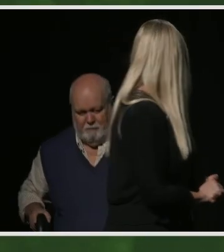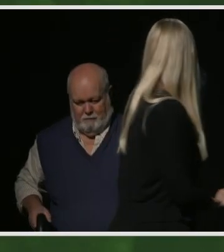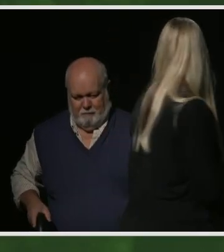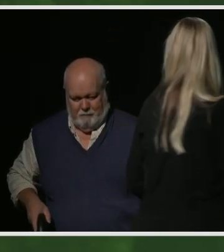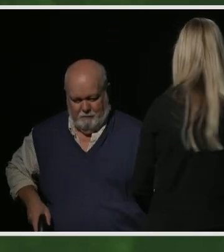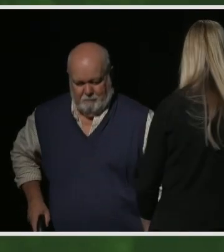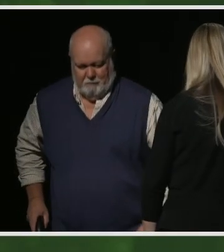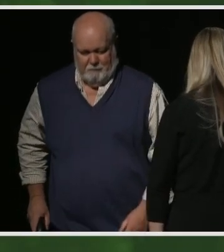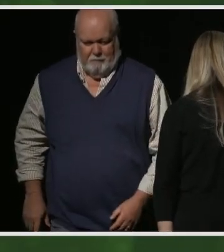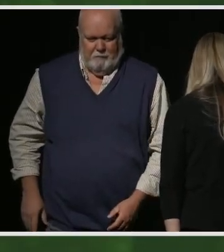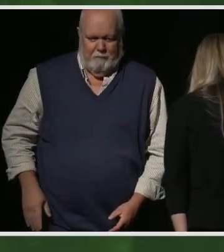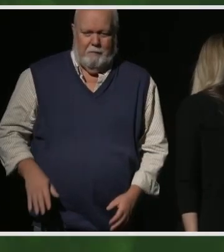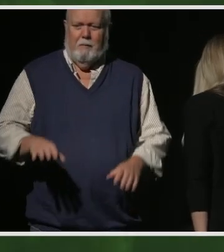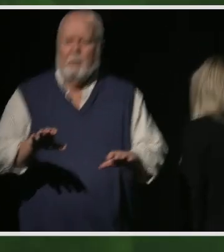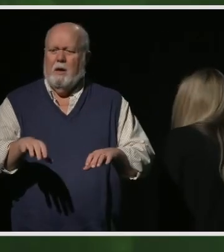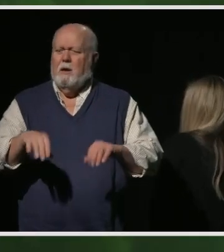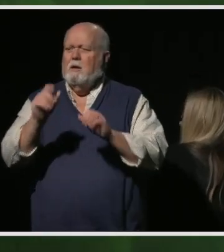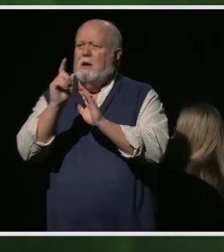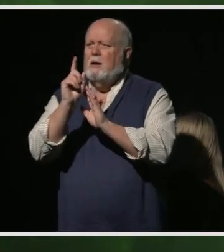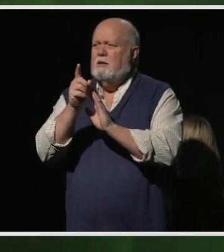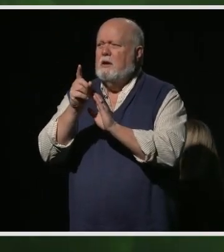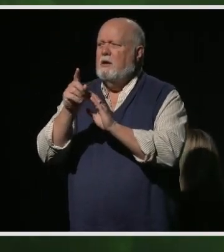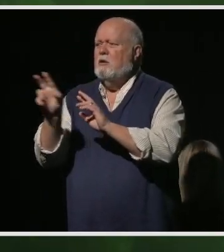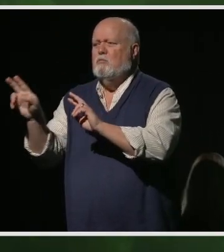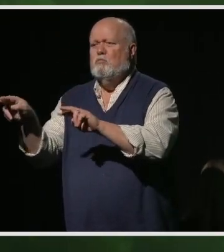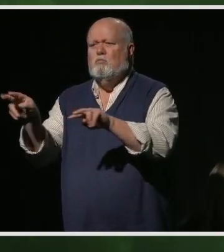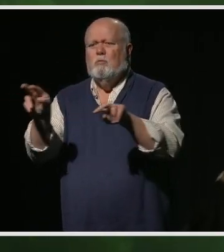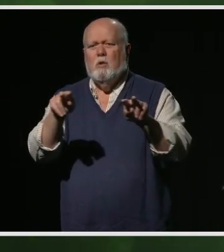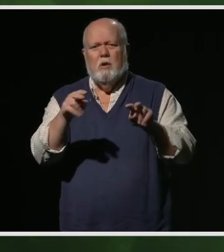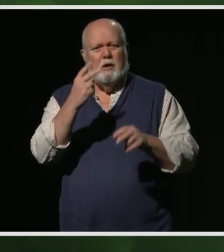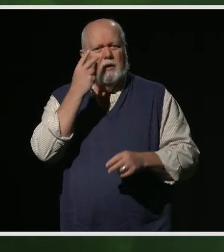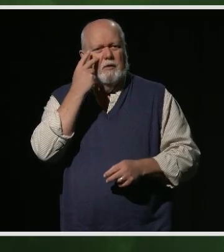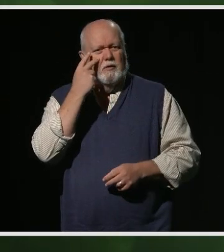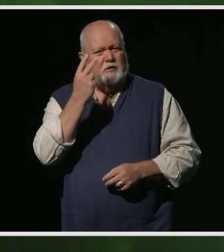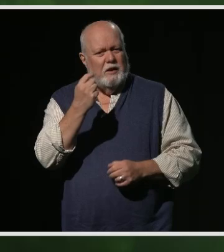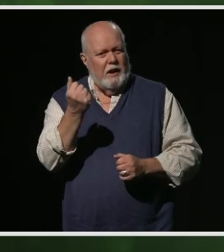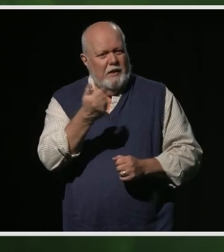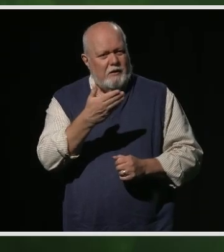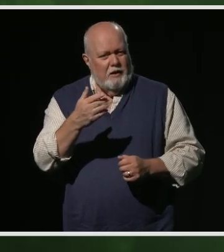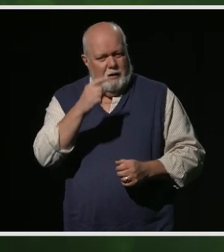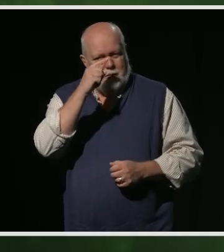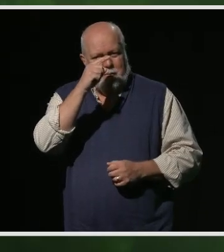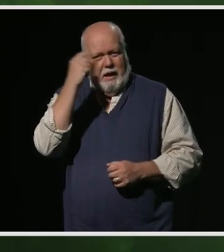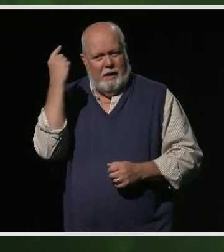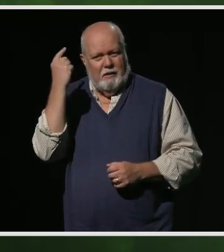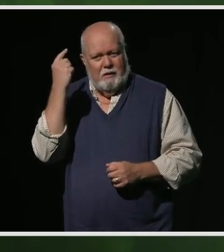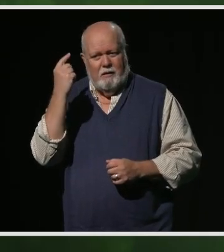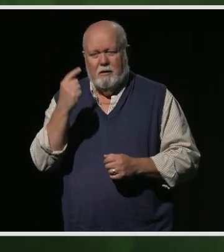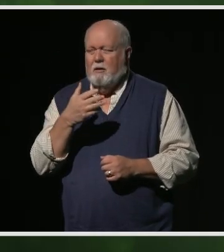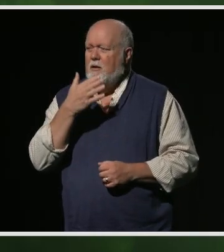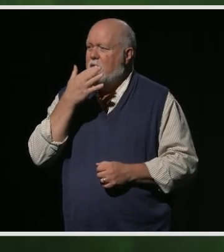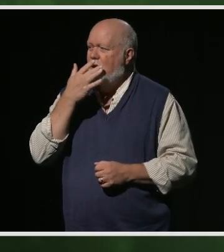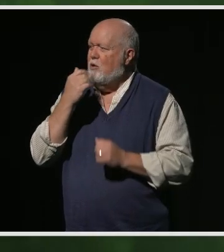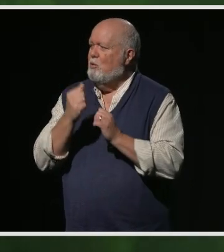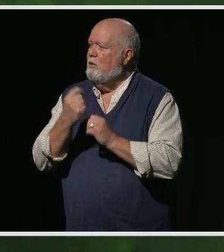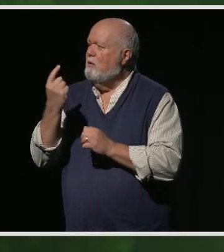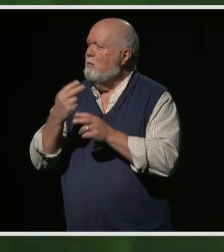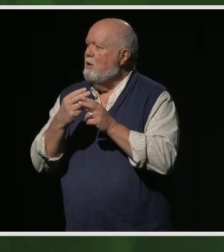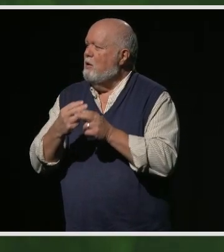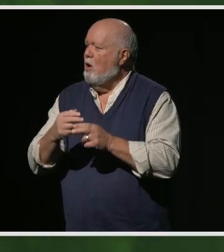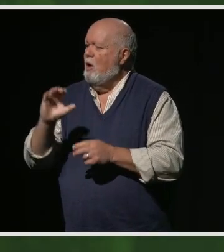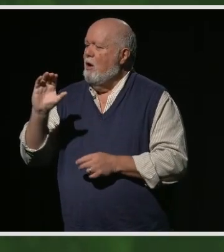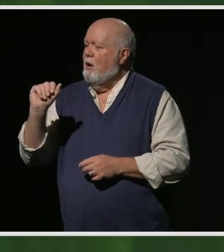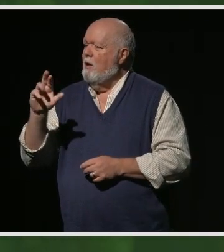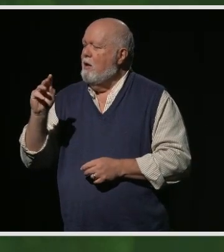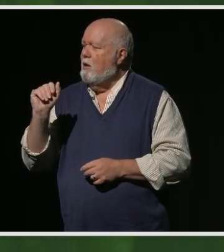So take a second and look around you. If you see anything that's black, that's colored with a pigment called carbon black. That's made